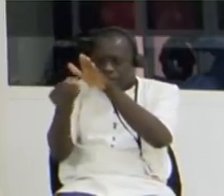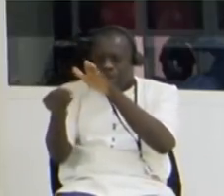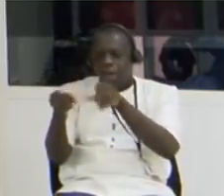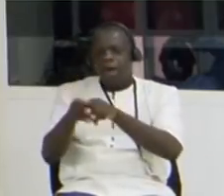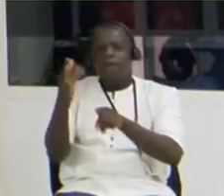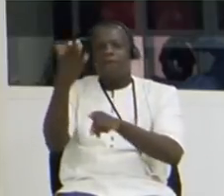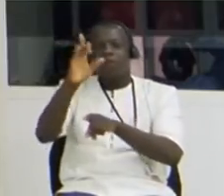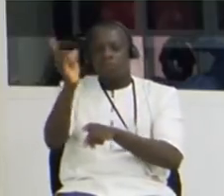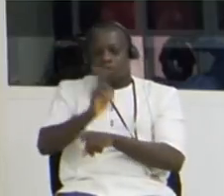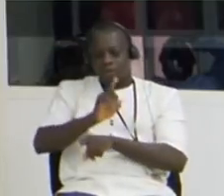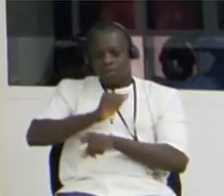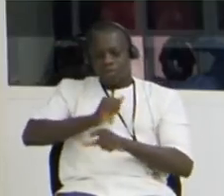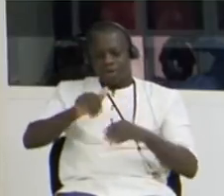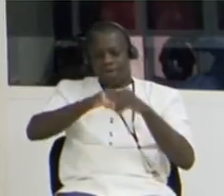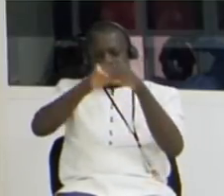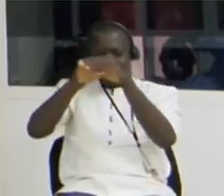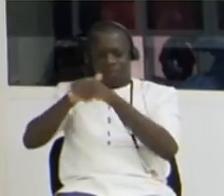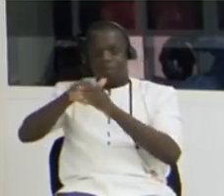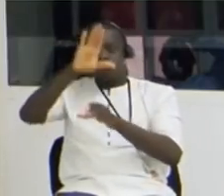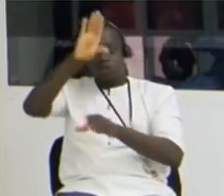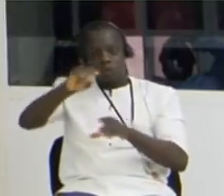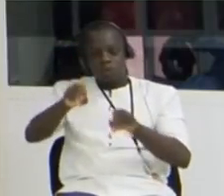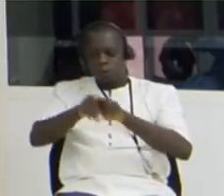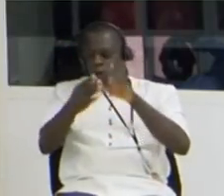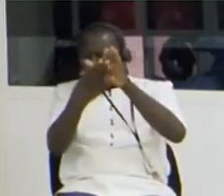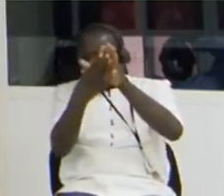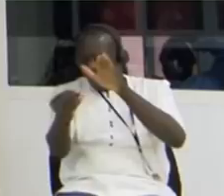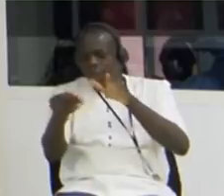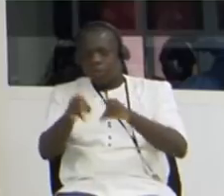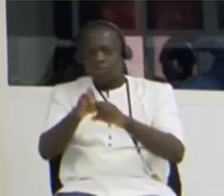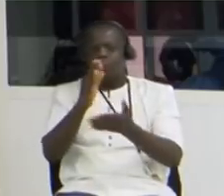were doing, and it was an eye-opener for them.